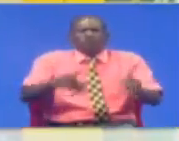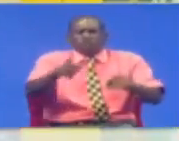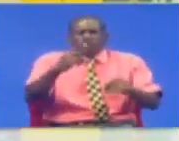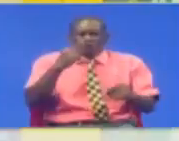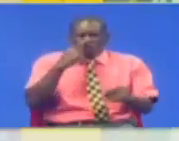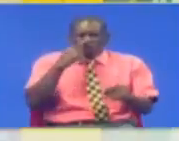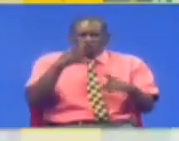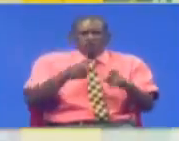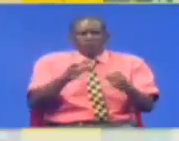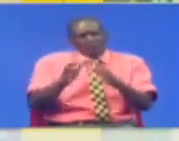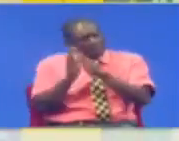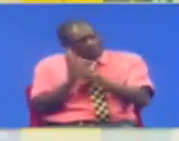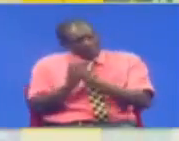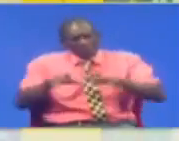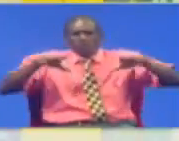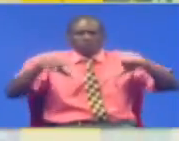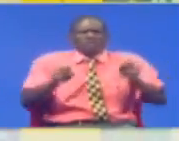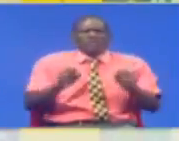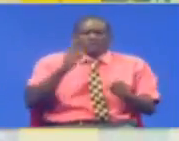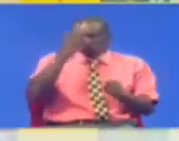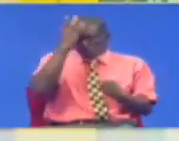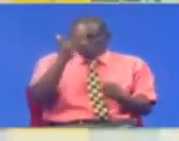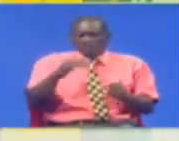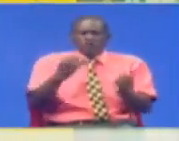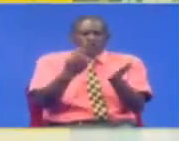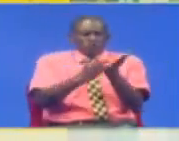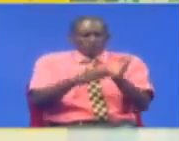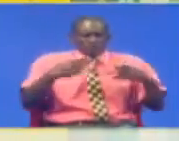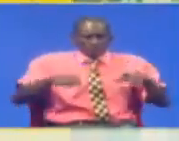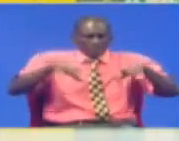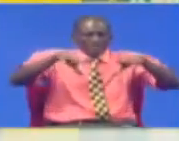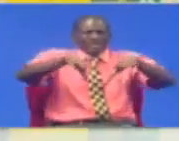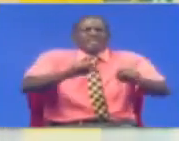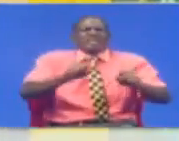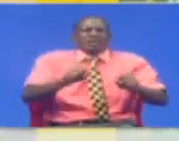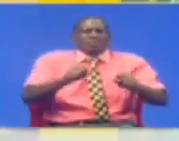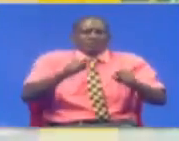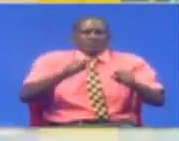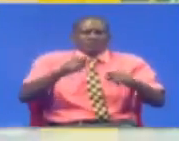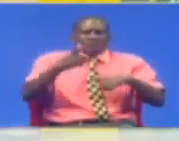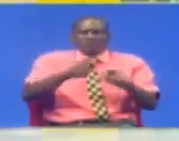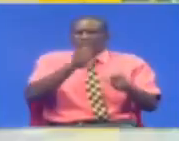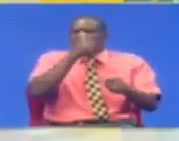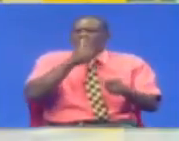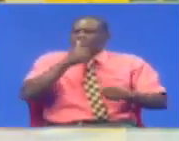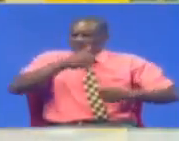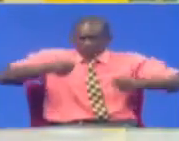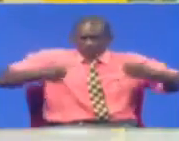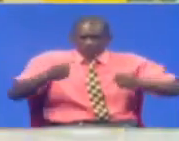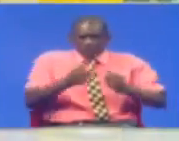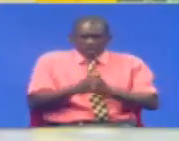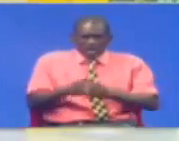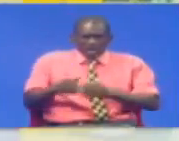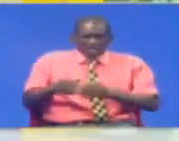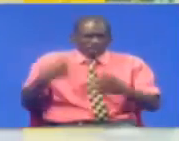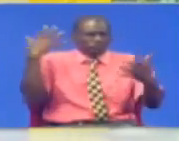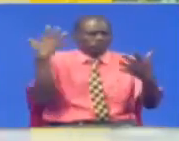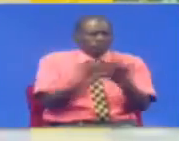their beds, because Ugandans are kidnapped from private cars and thrown in